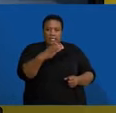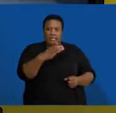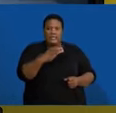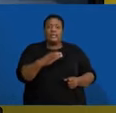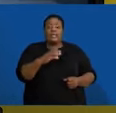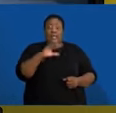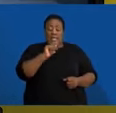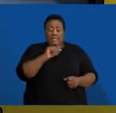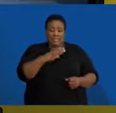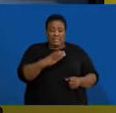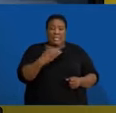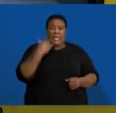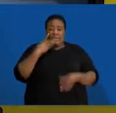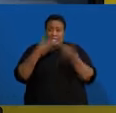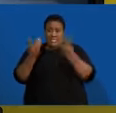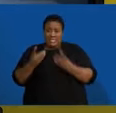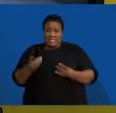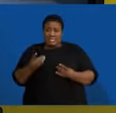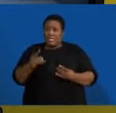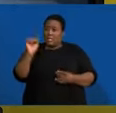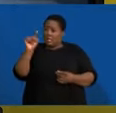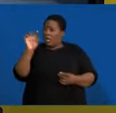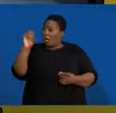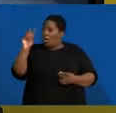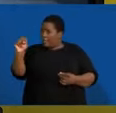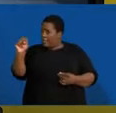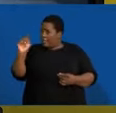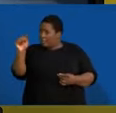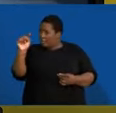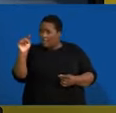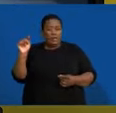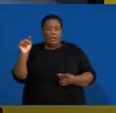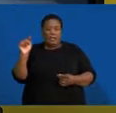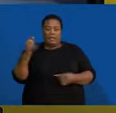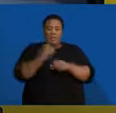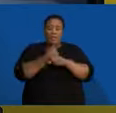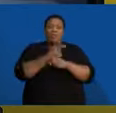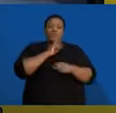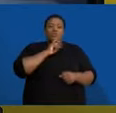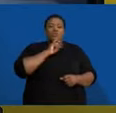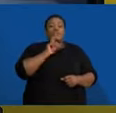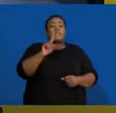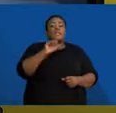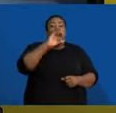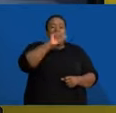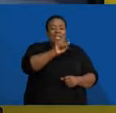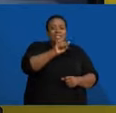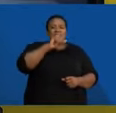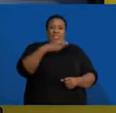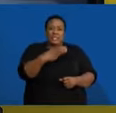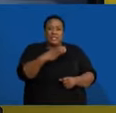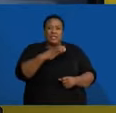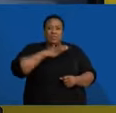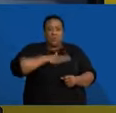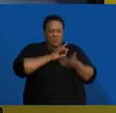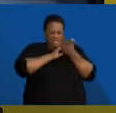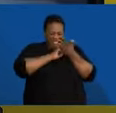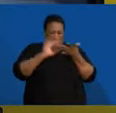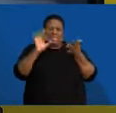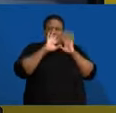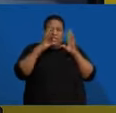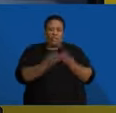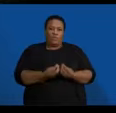stats mode, don't touch the on button. Just always use the all clear button if you want to clear your screen and you want to do something